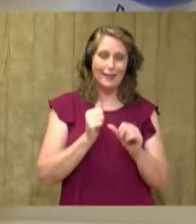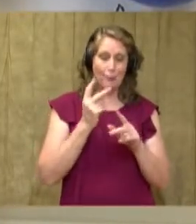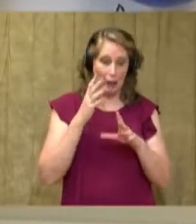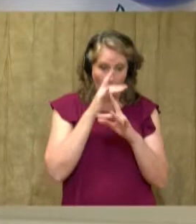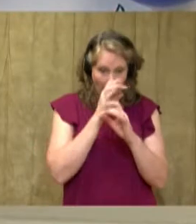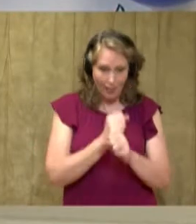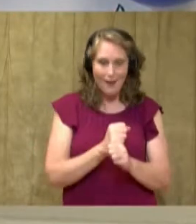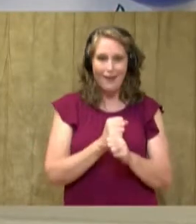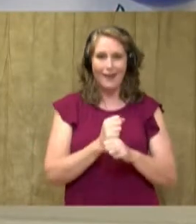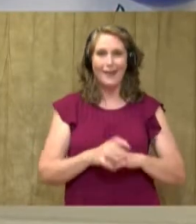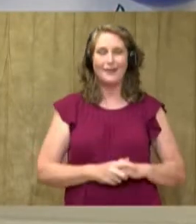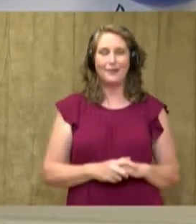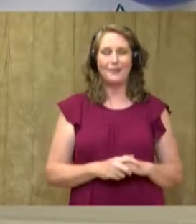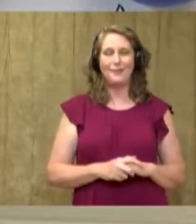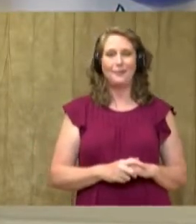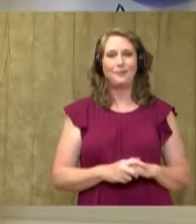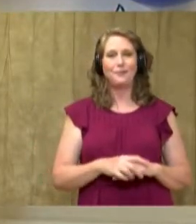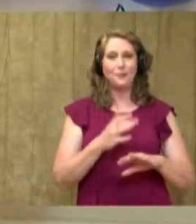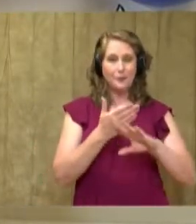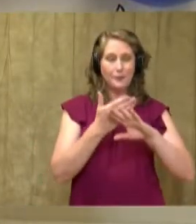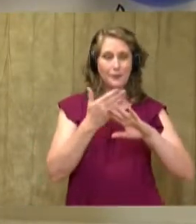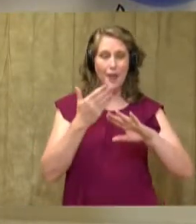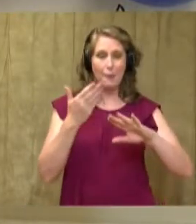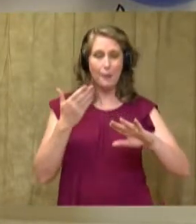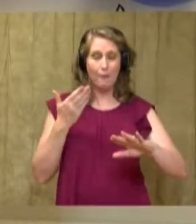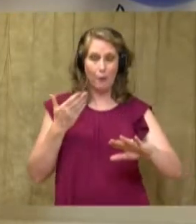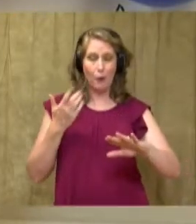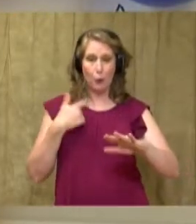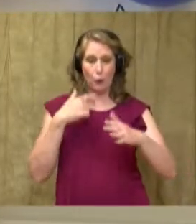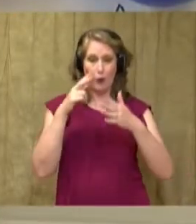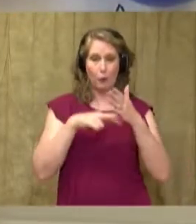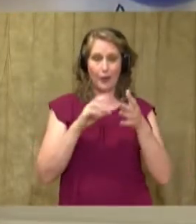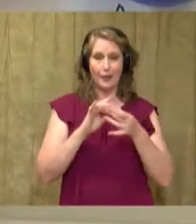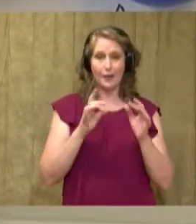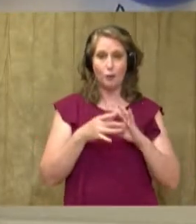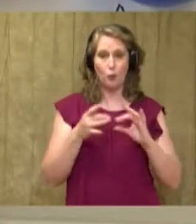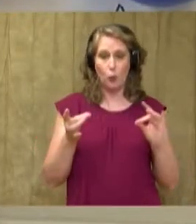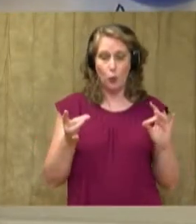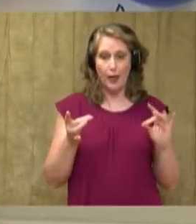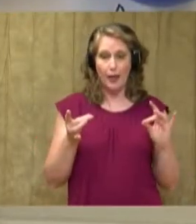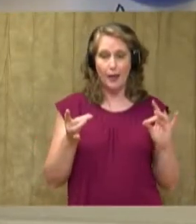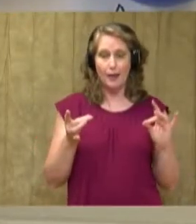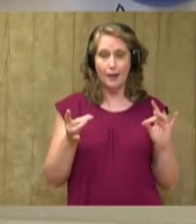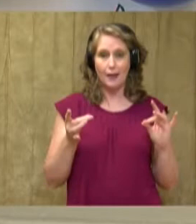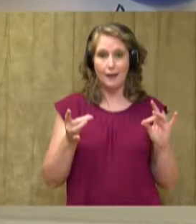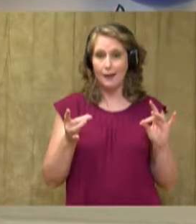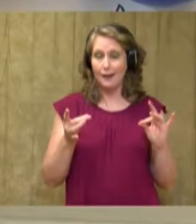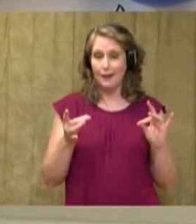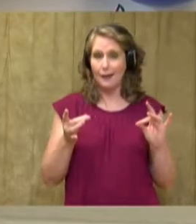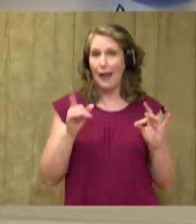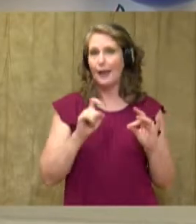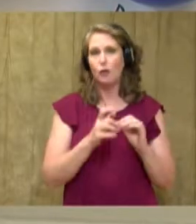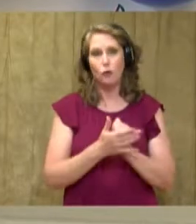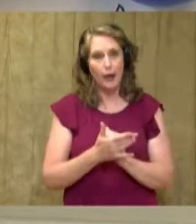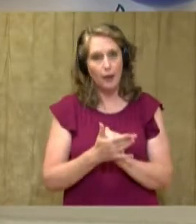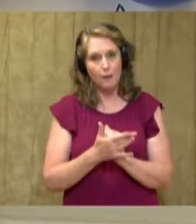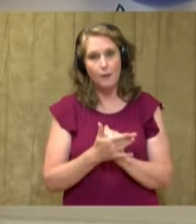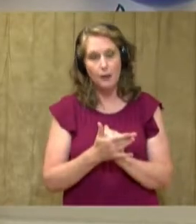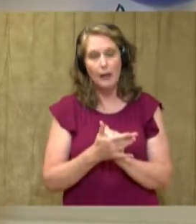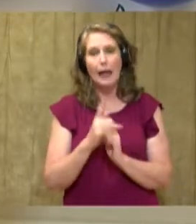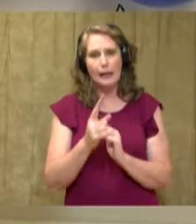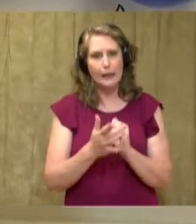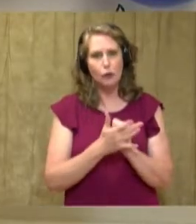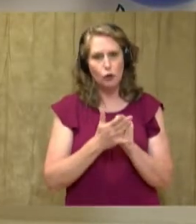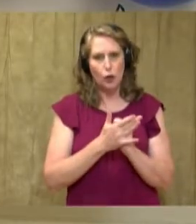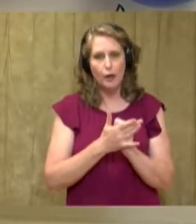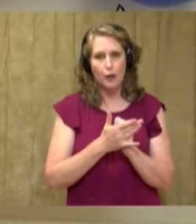right? Okay, so before we read our story today, okay, I need your help. I need some help